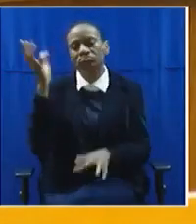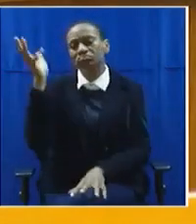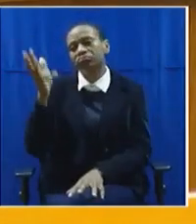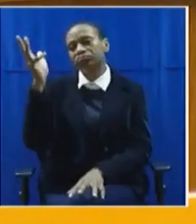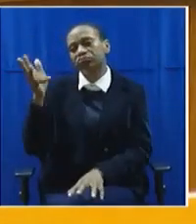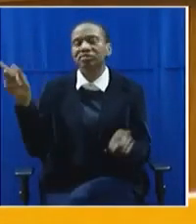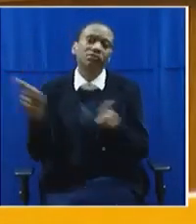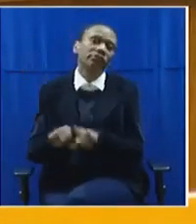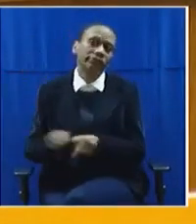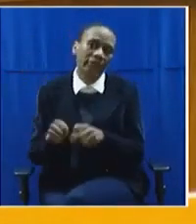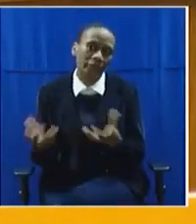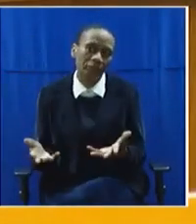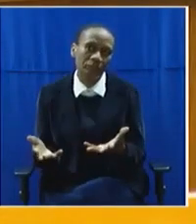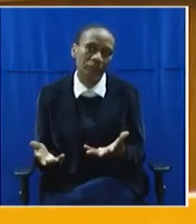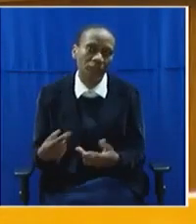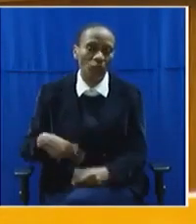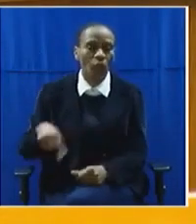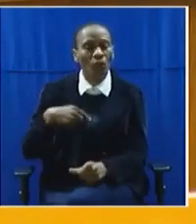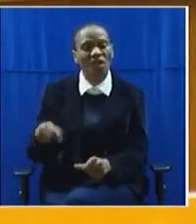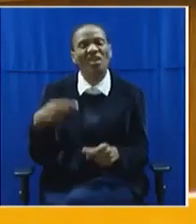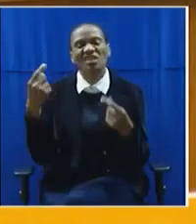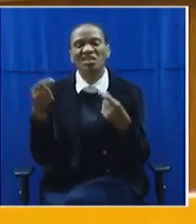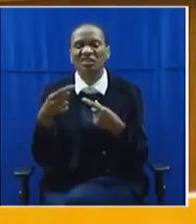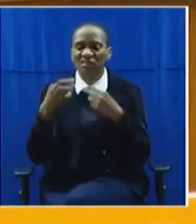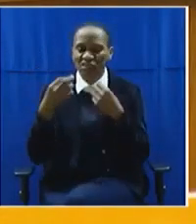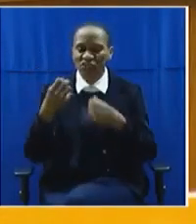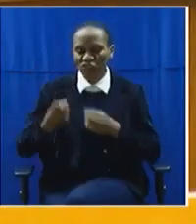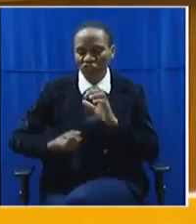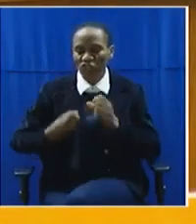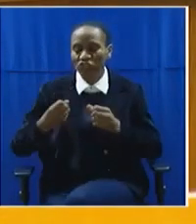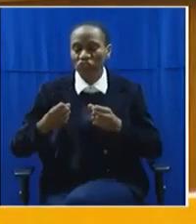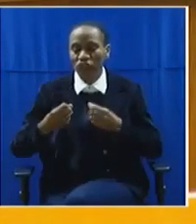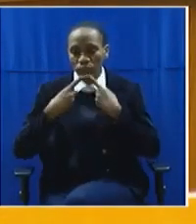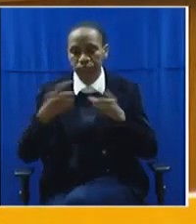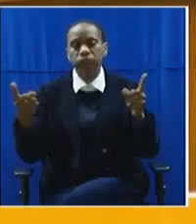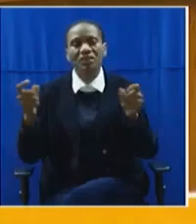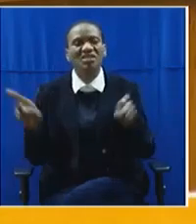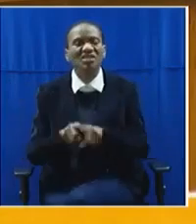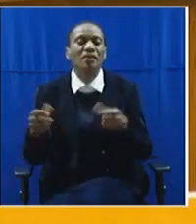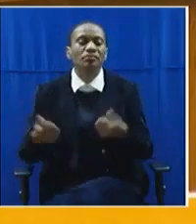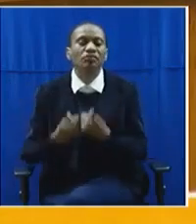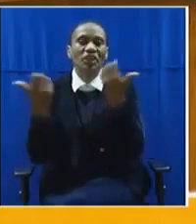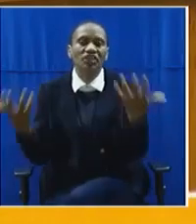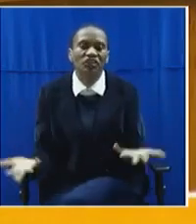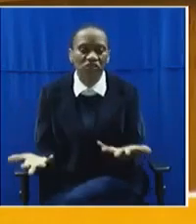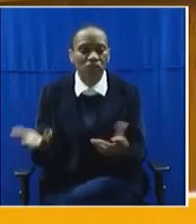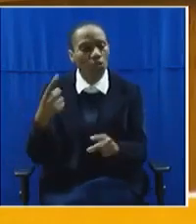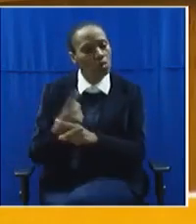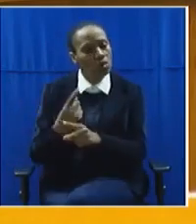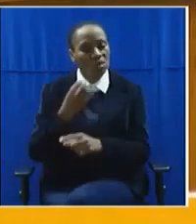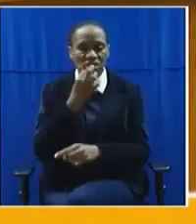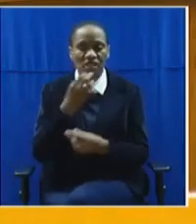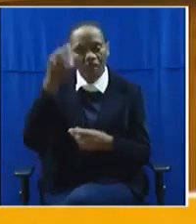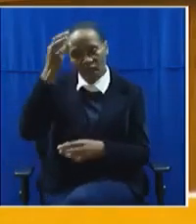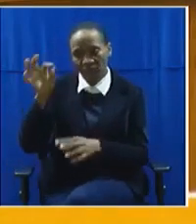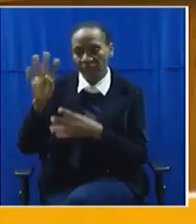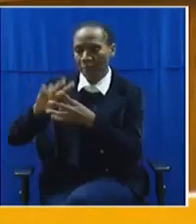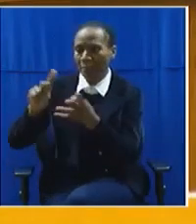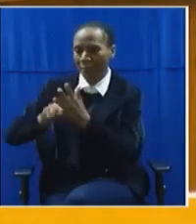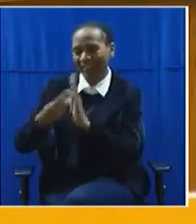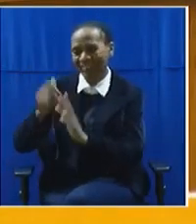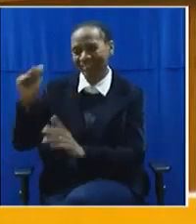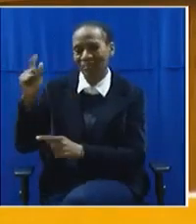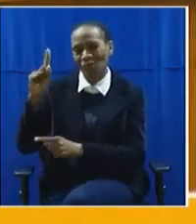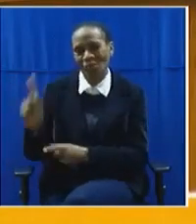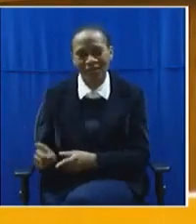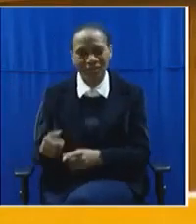statistics. We lament the very same challenges. We lament our government's inaction, and we speak about this